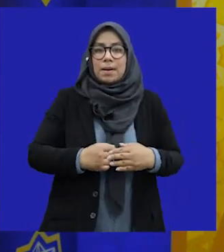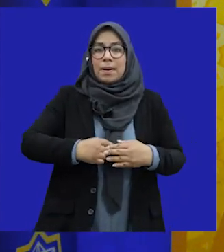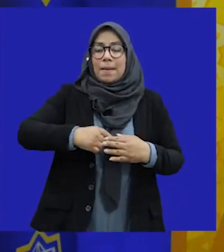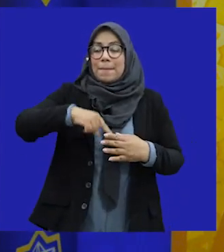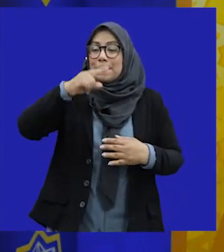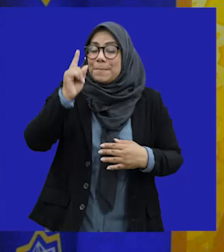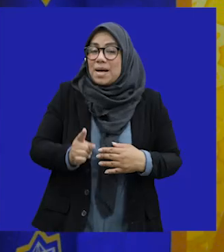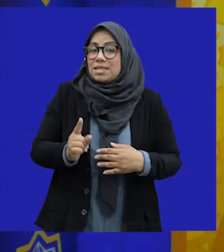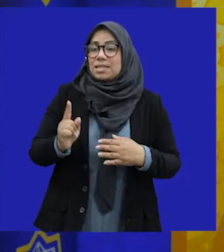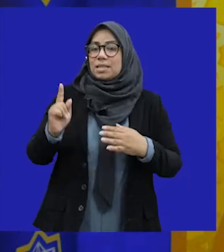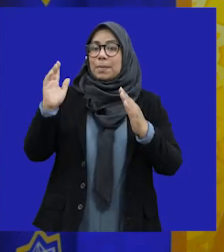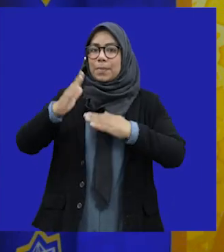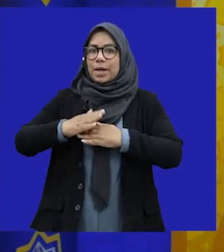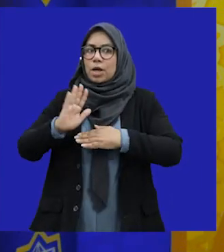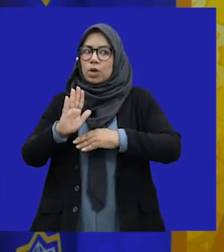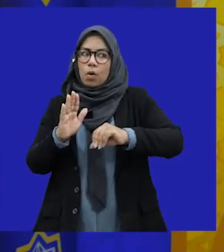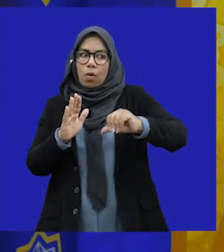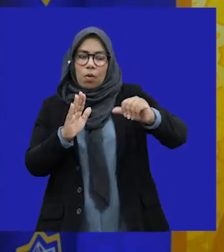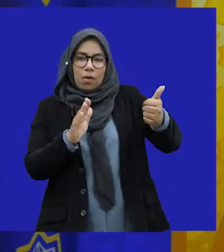voluntary prayers.